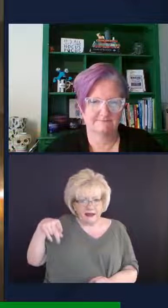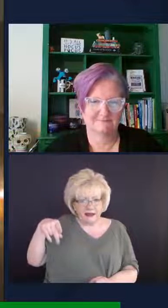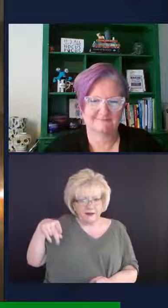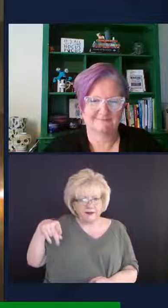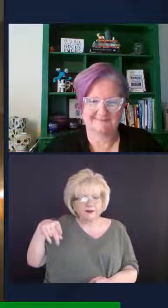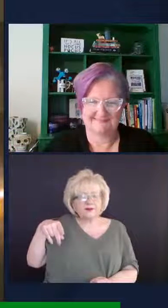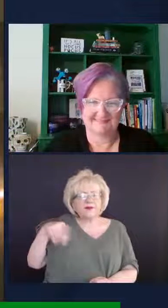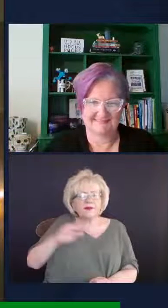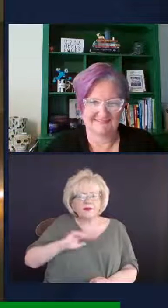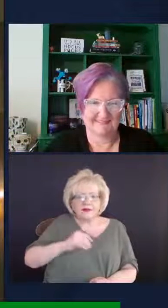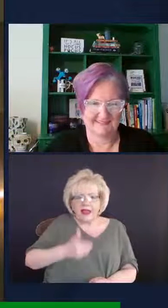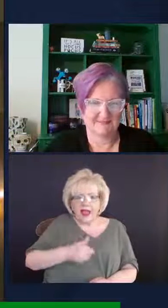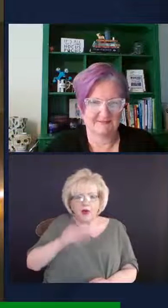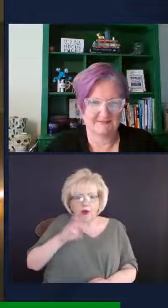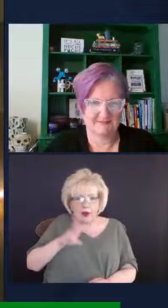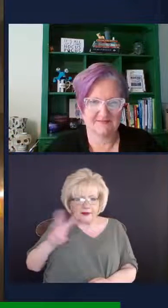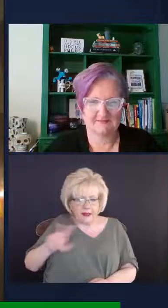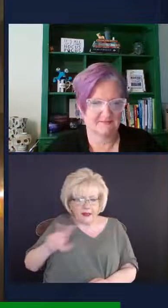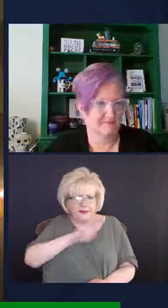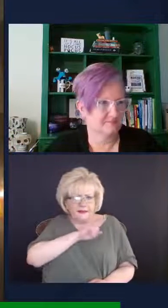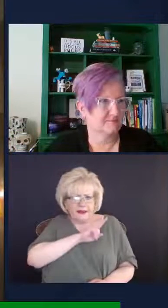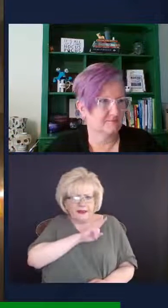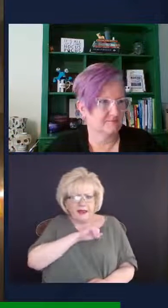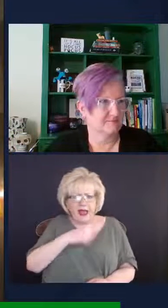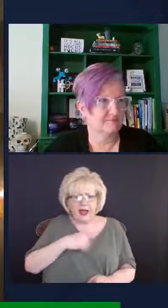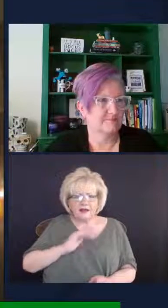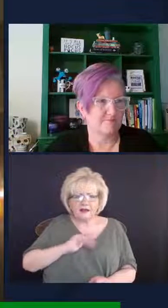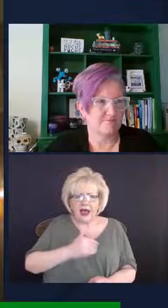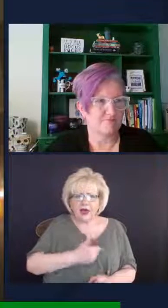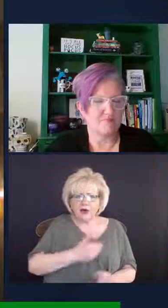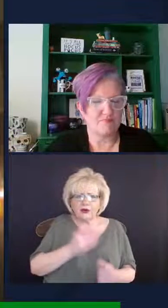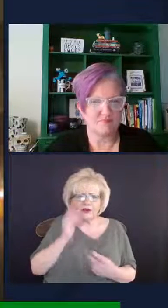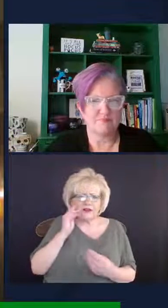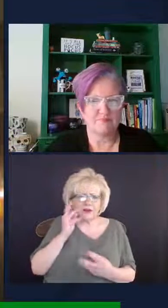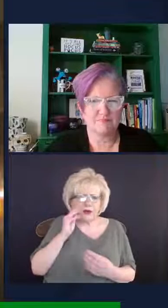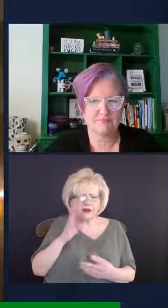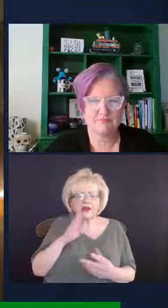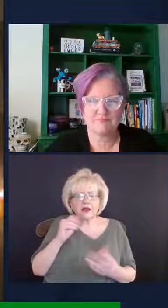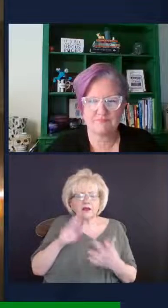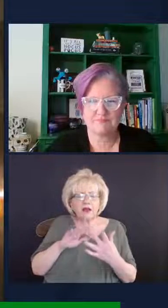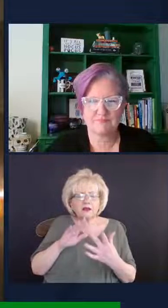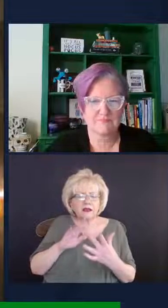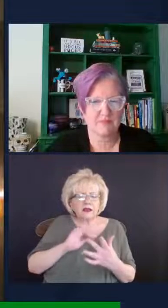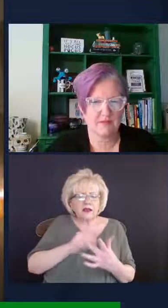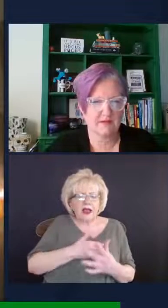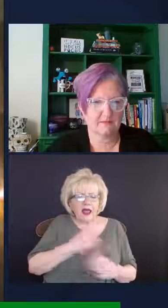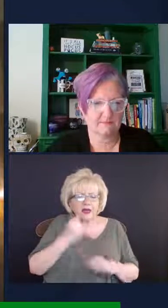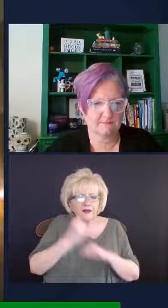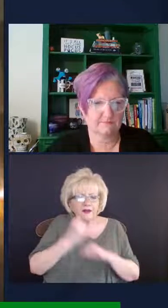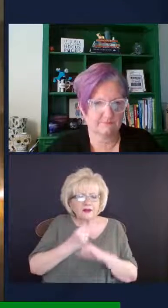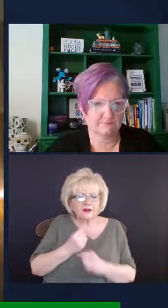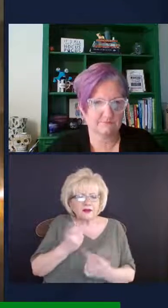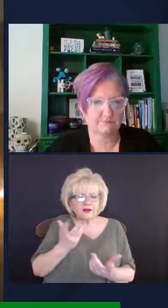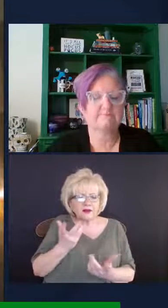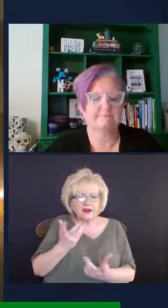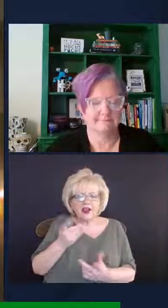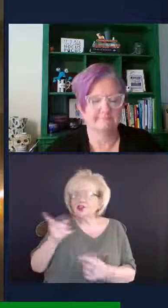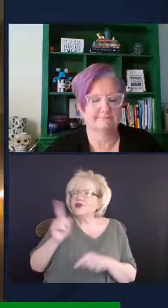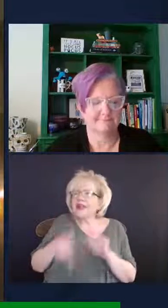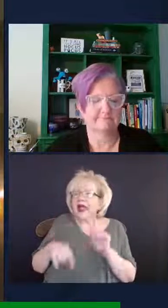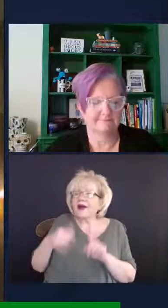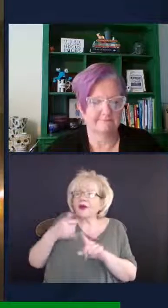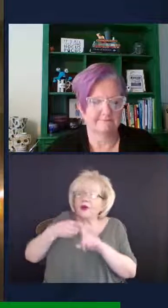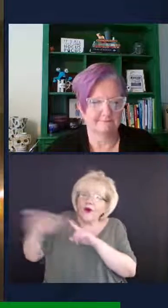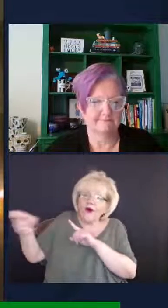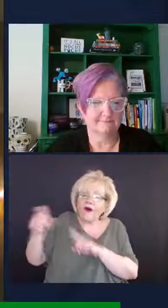website and contact one of our advocates. But yeah, I mean, you can't call the ADA, but you can call us.